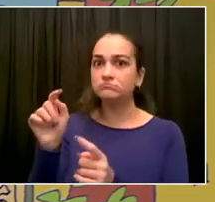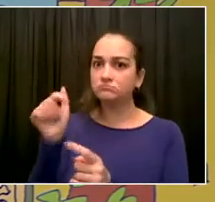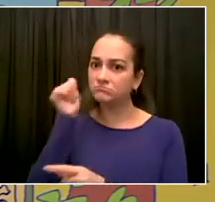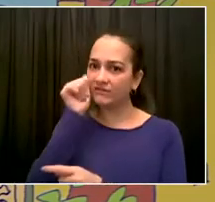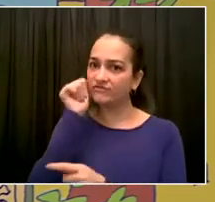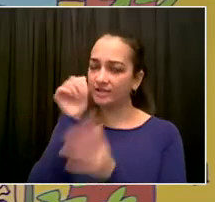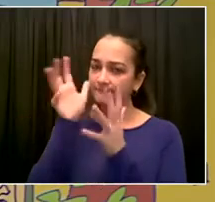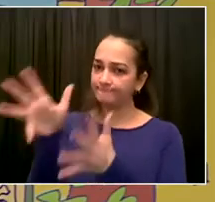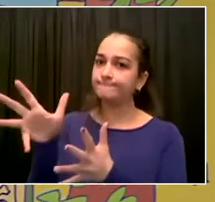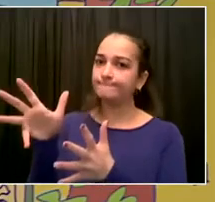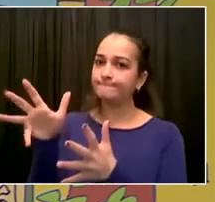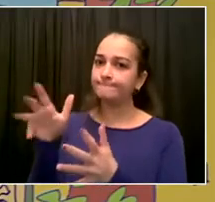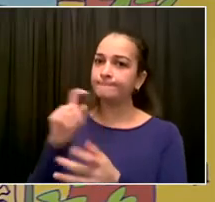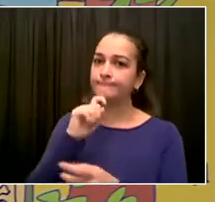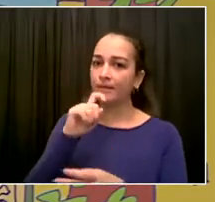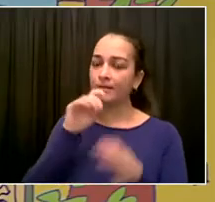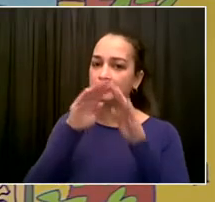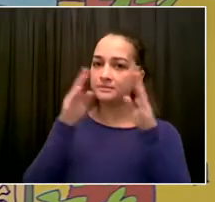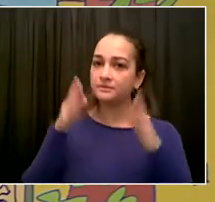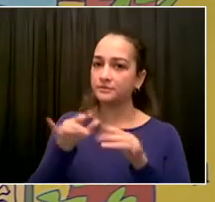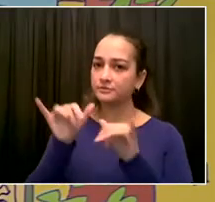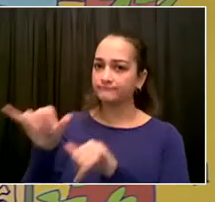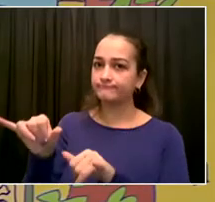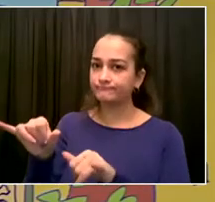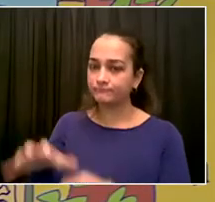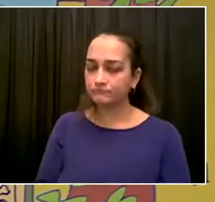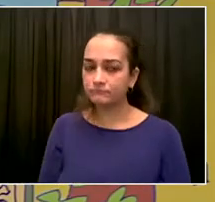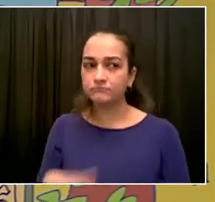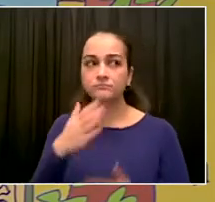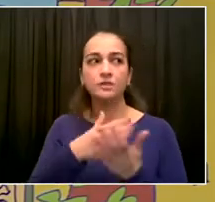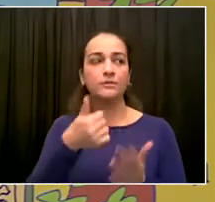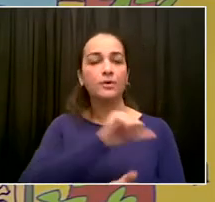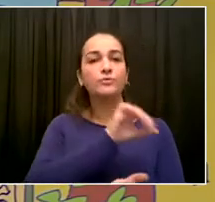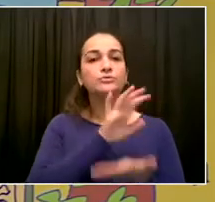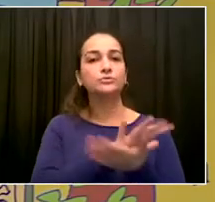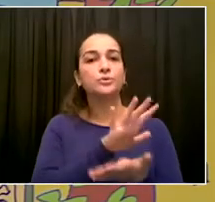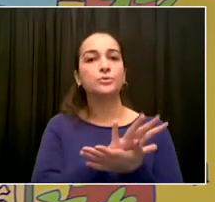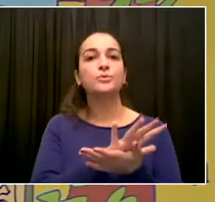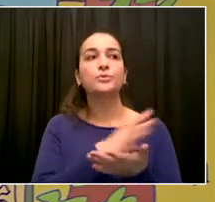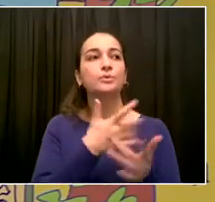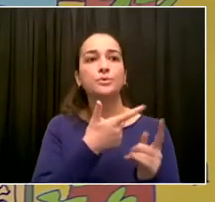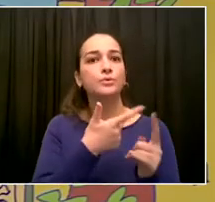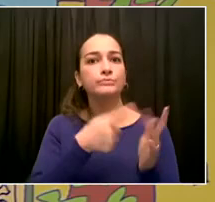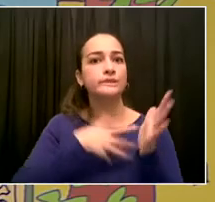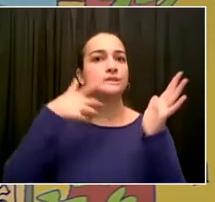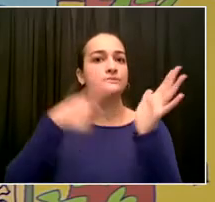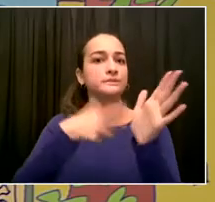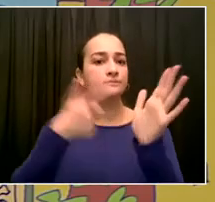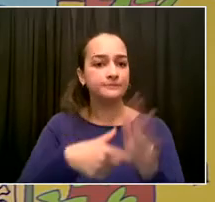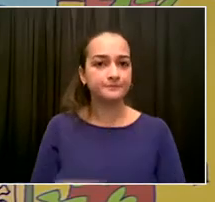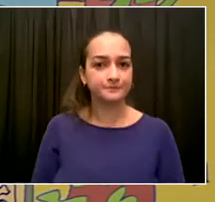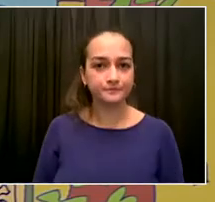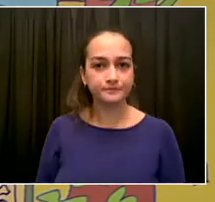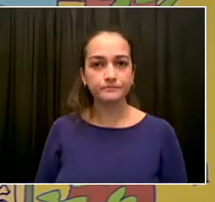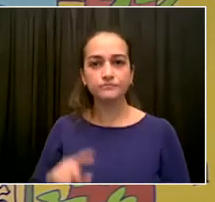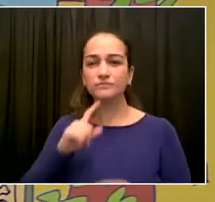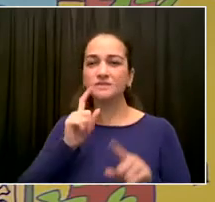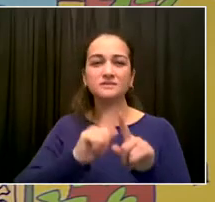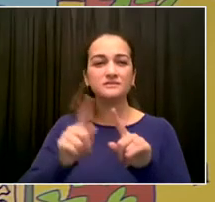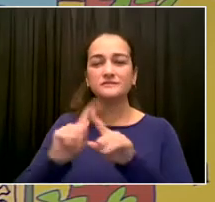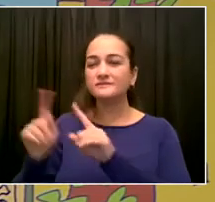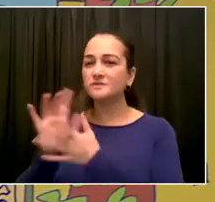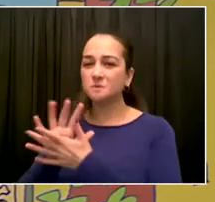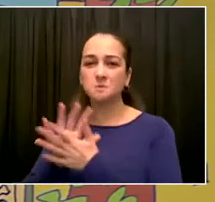decision between the Department of Education, the NYPD, and the school community to figure out what makes sense for them. But I also want you to